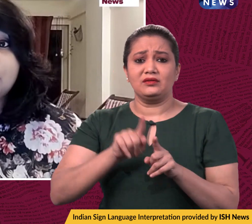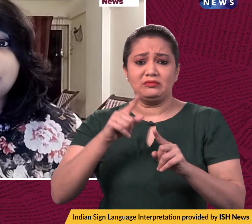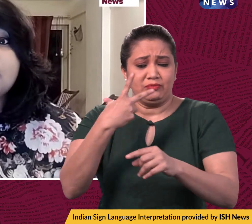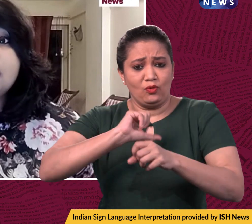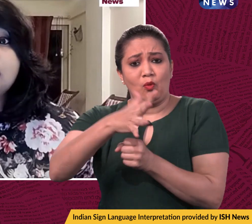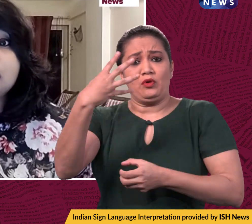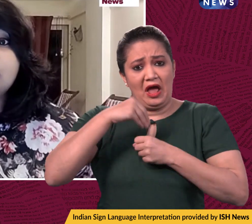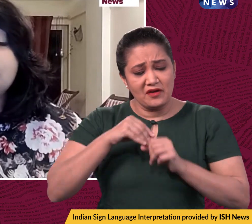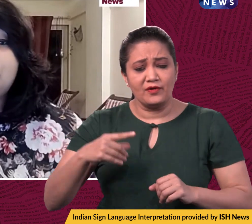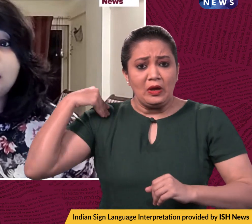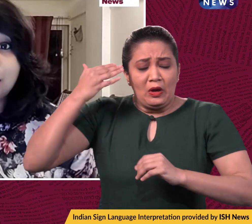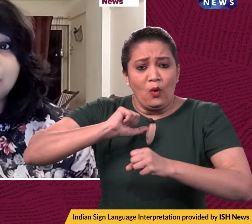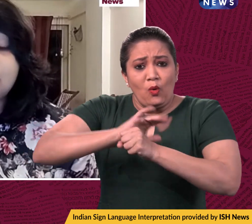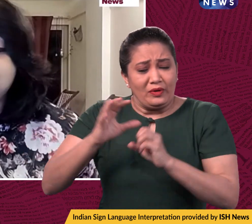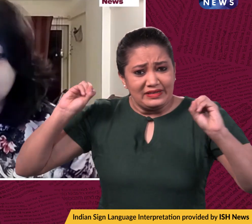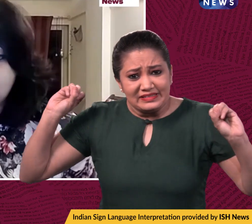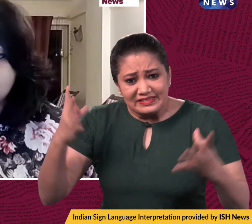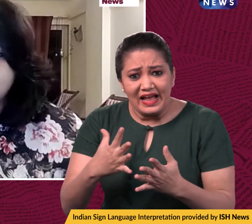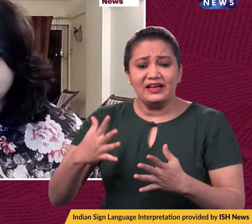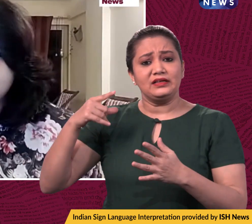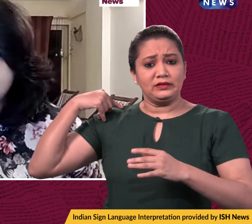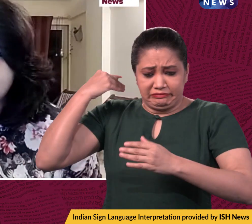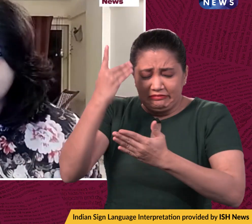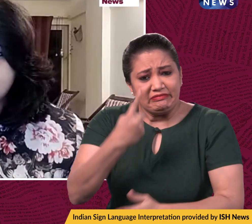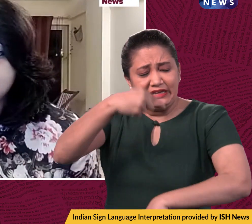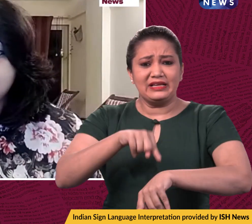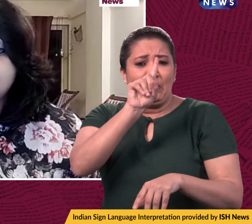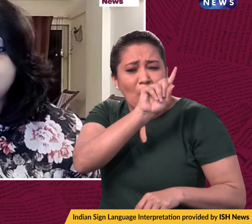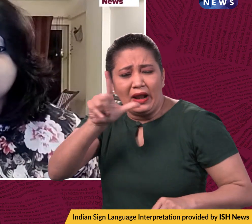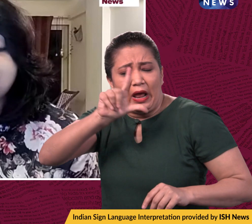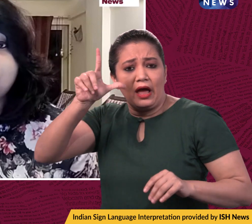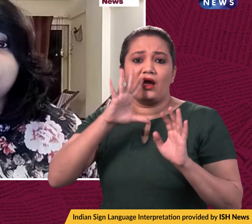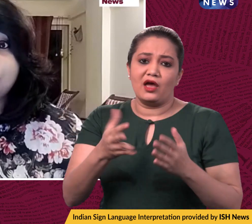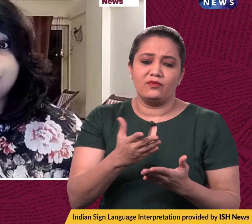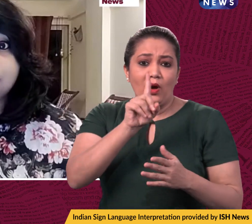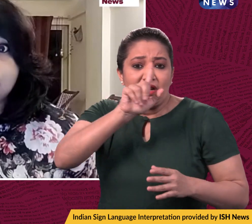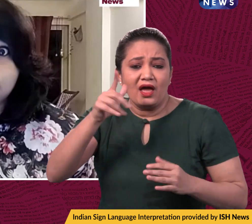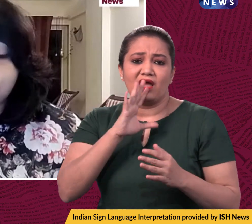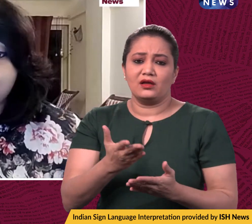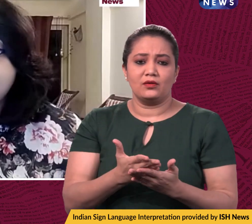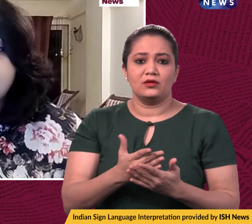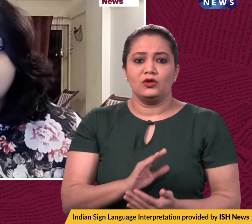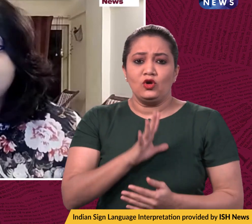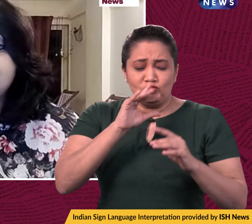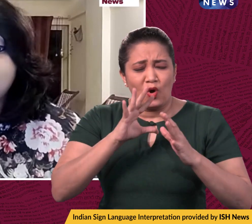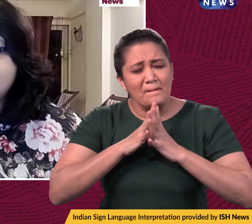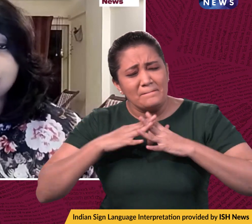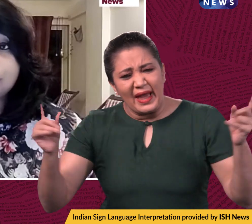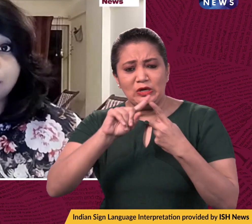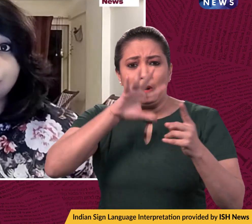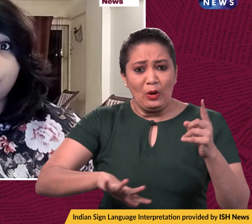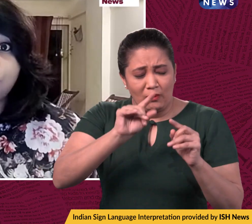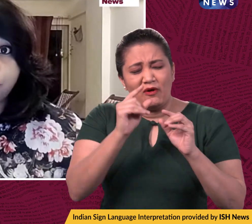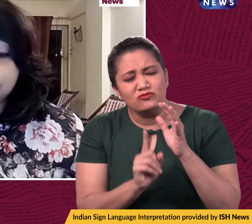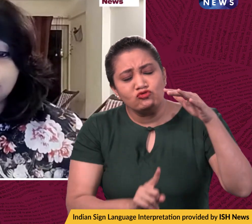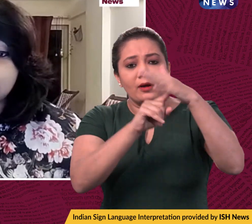first time since the pandemic began. Now, the UK is one of the worst affected countries in Europe with a record